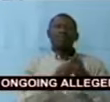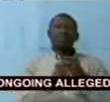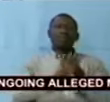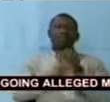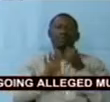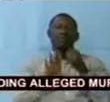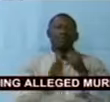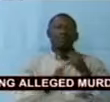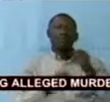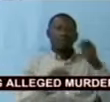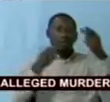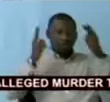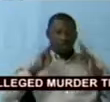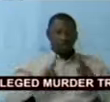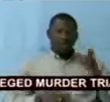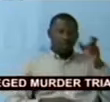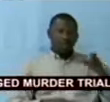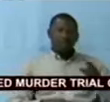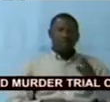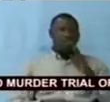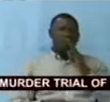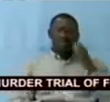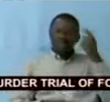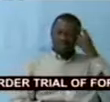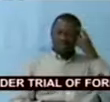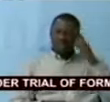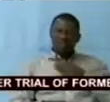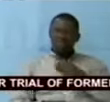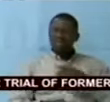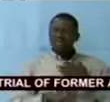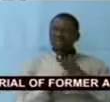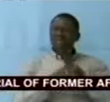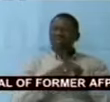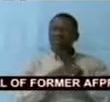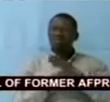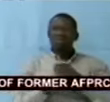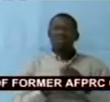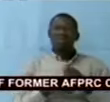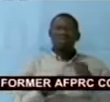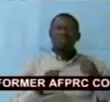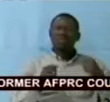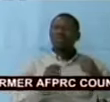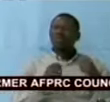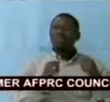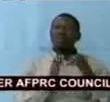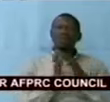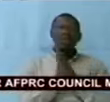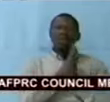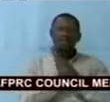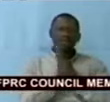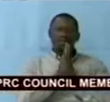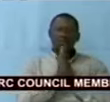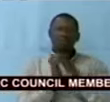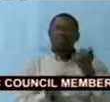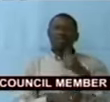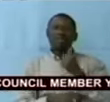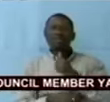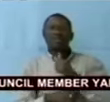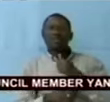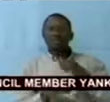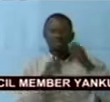a nuisance to them, or defense lawyers who were pretty much a stumbling block for